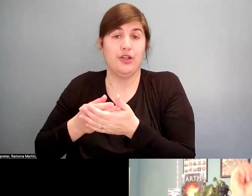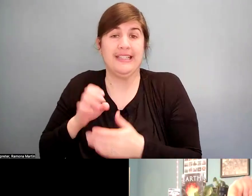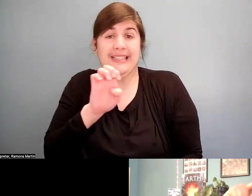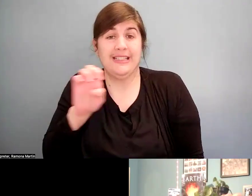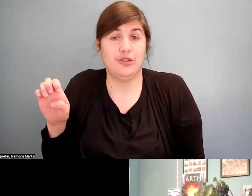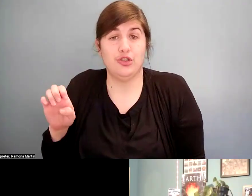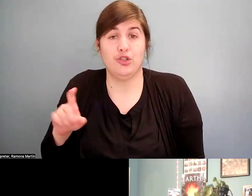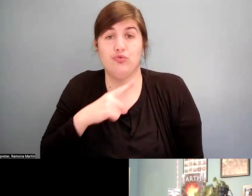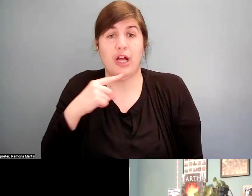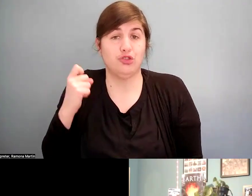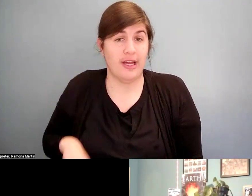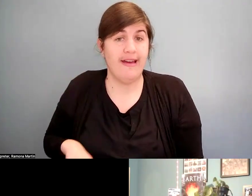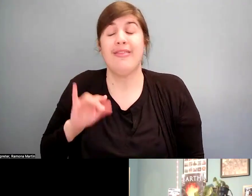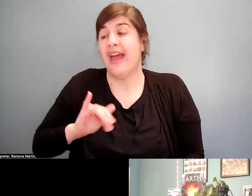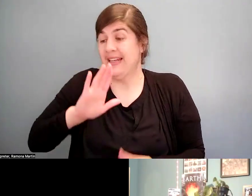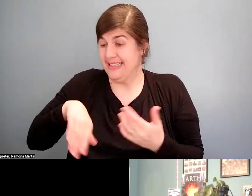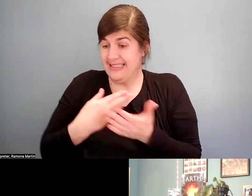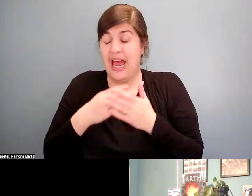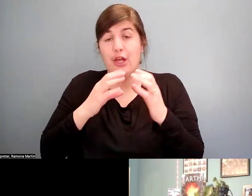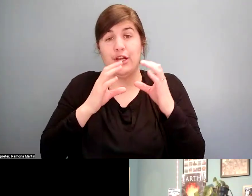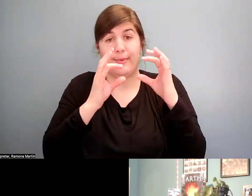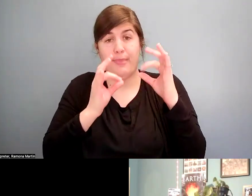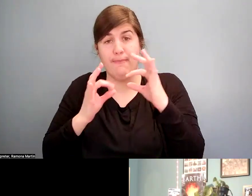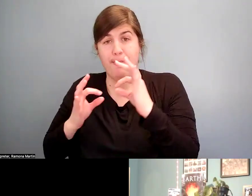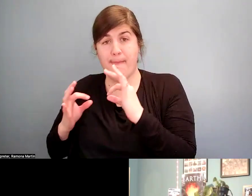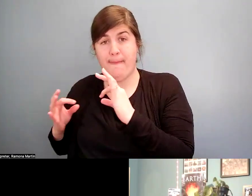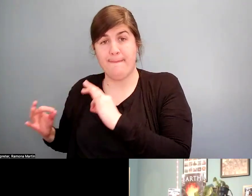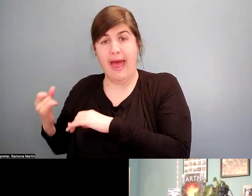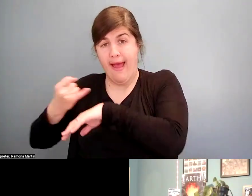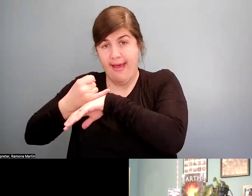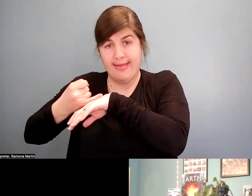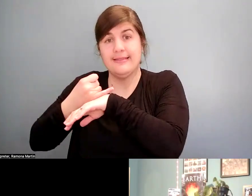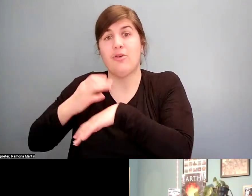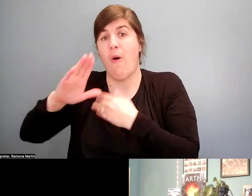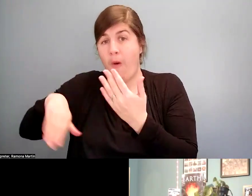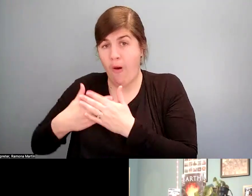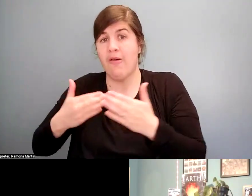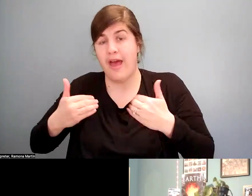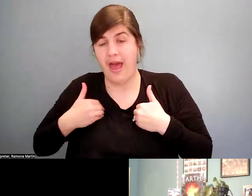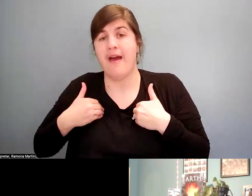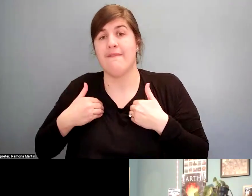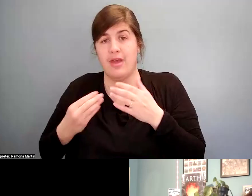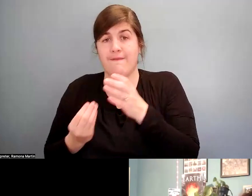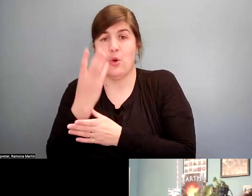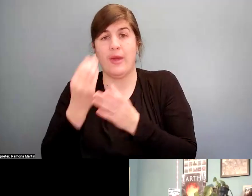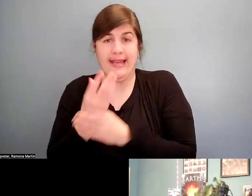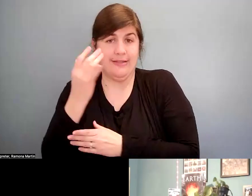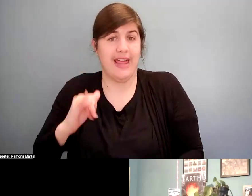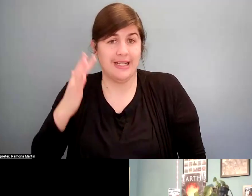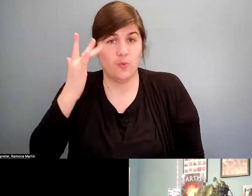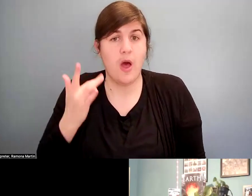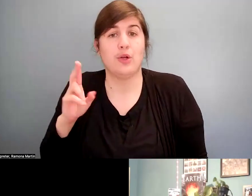that entire arc of islands, they're all volcanoes. So that's why the USA has the most volcanoes, and there are